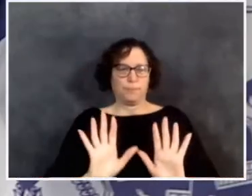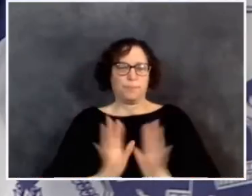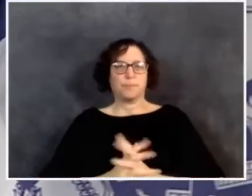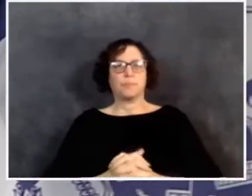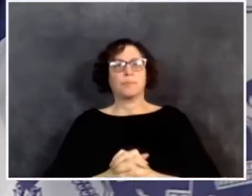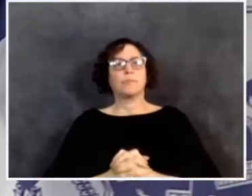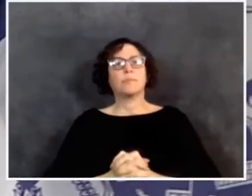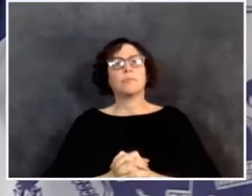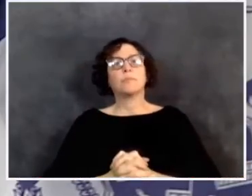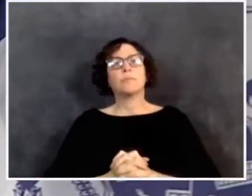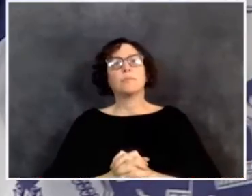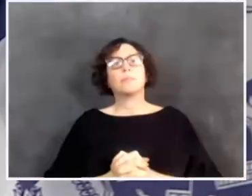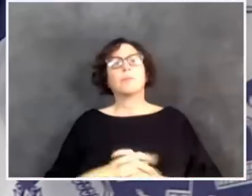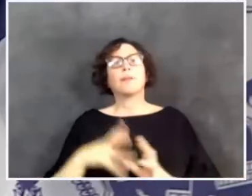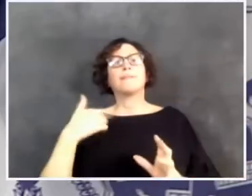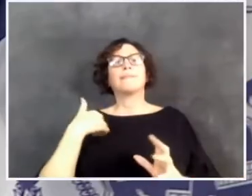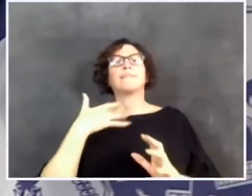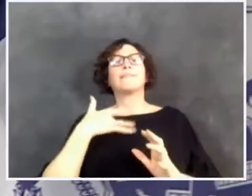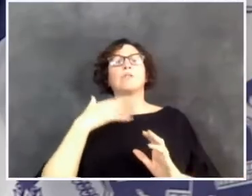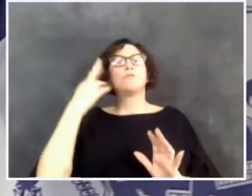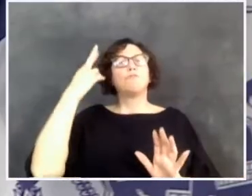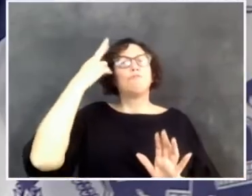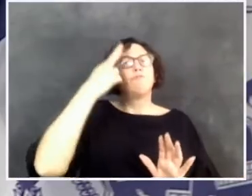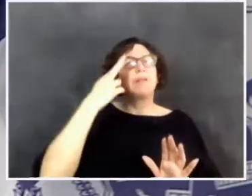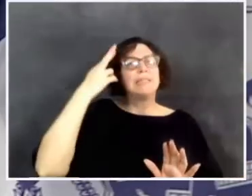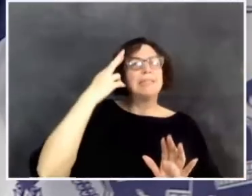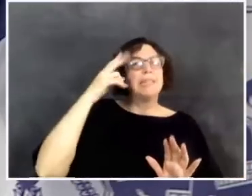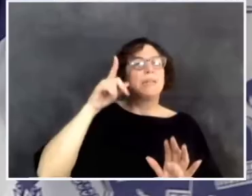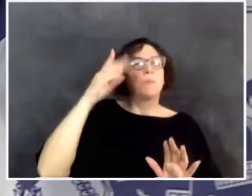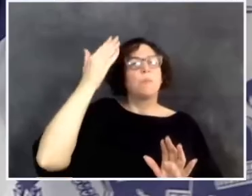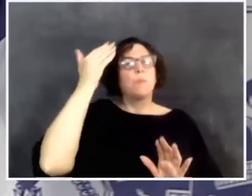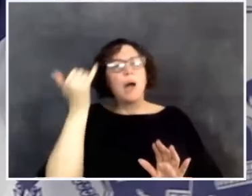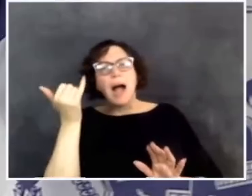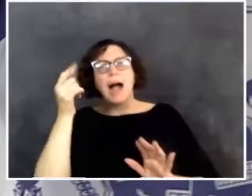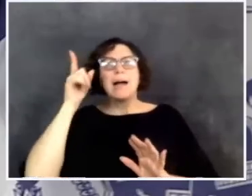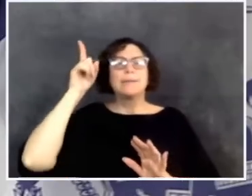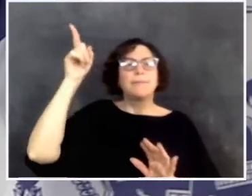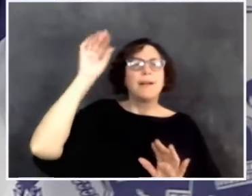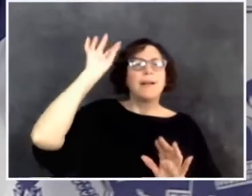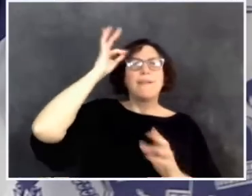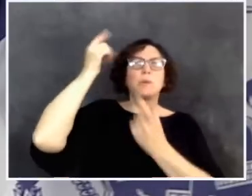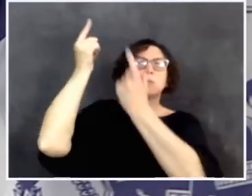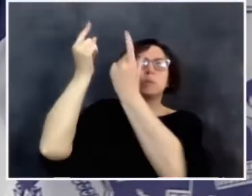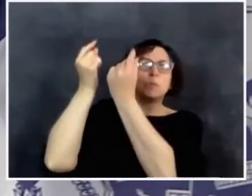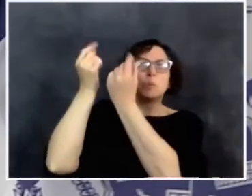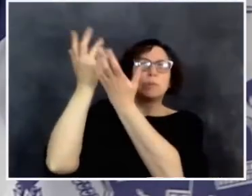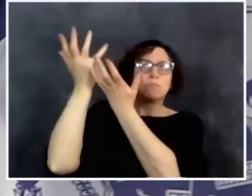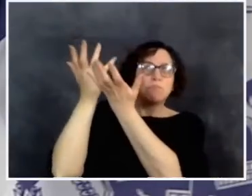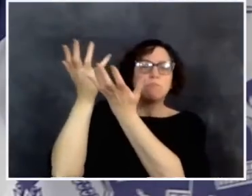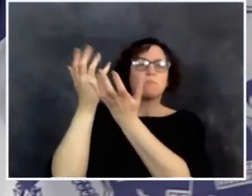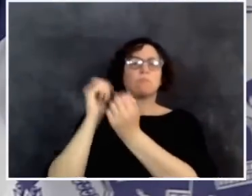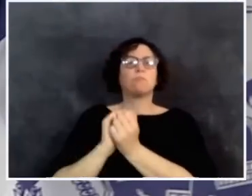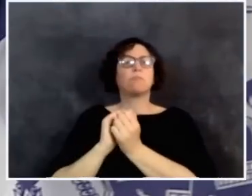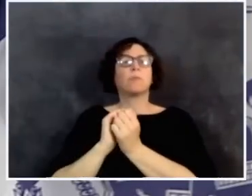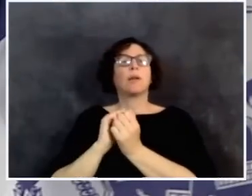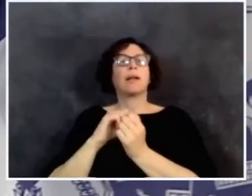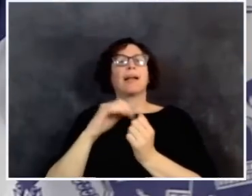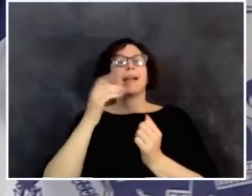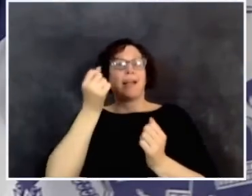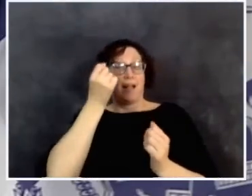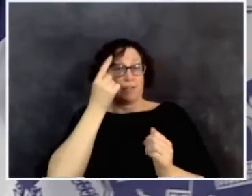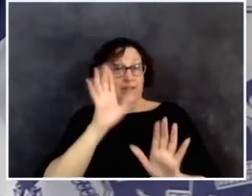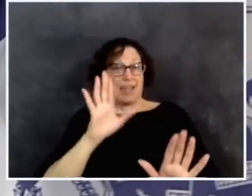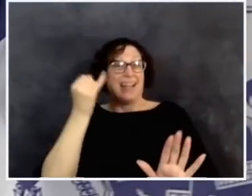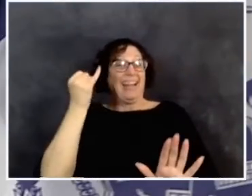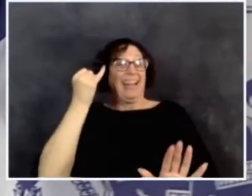but I think there's a survival logic. If the president doesn't step up, and if the Senate Republicans don't step up,